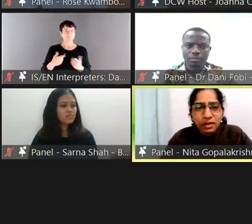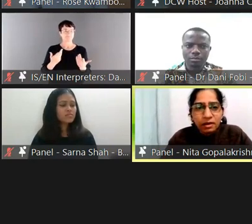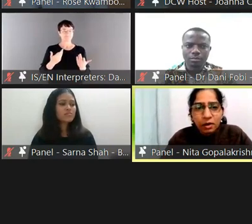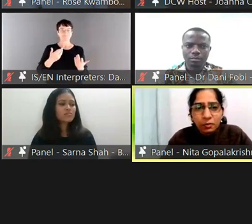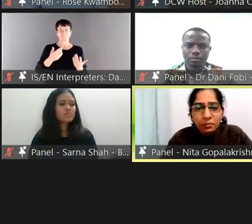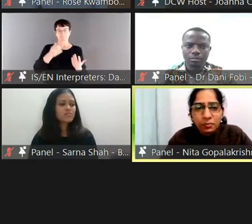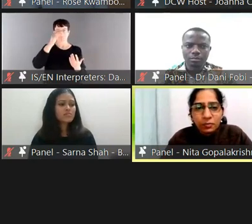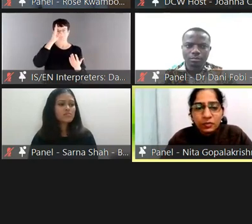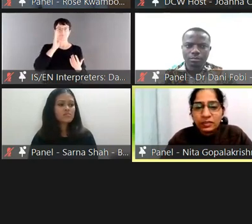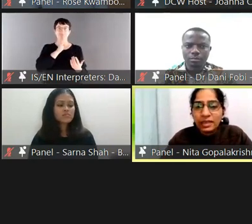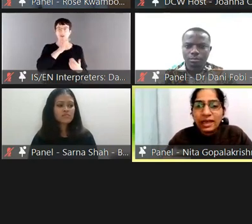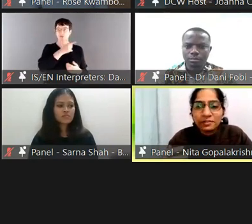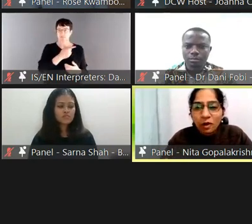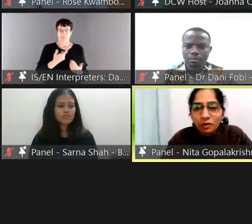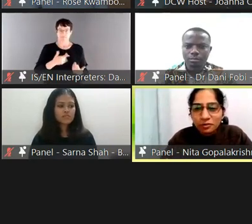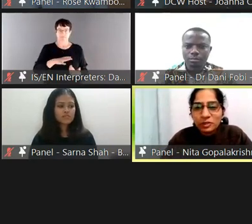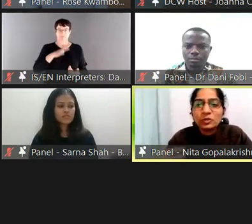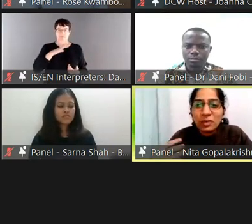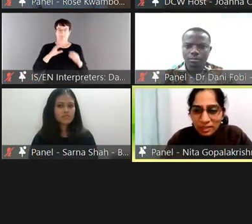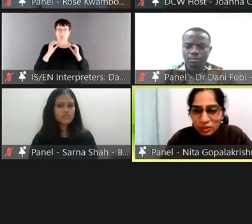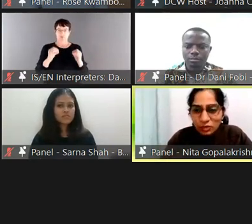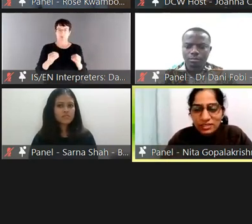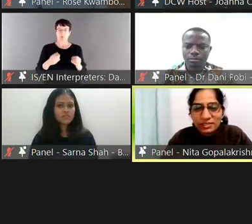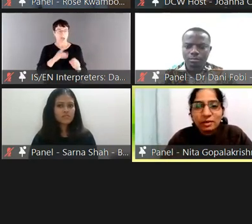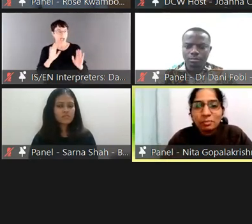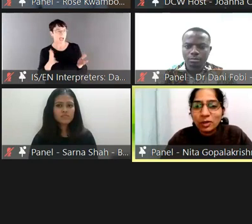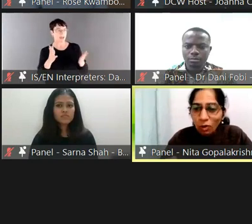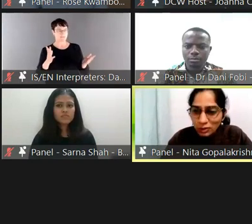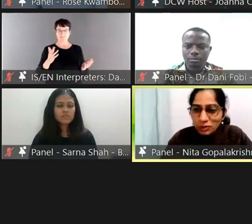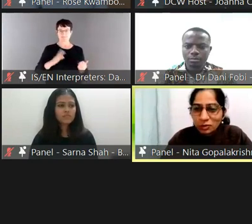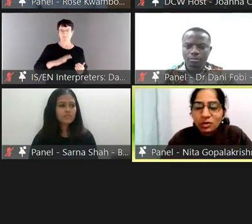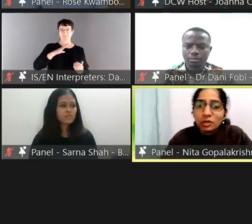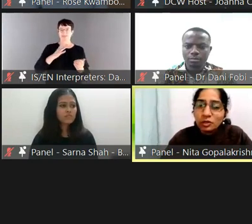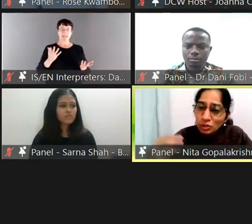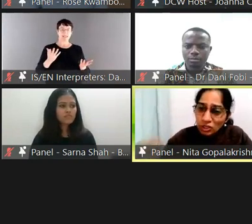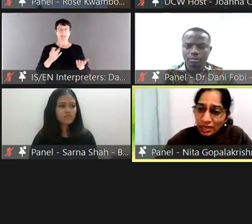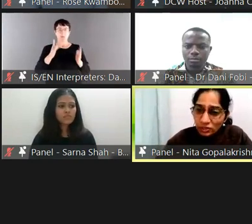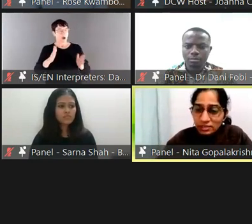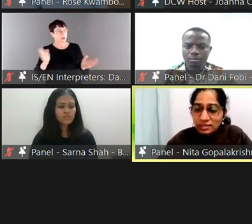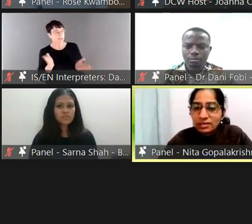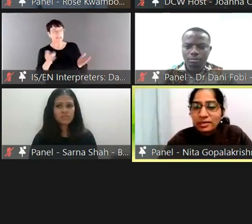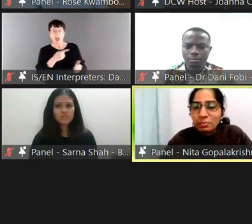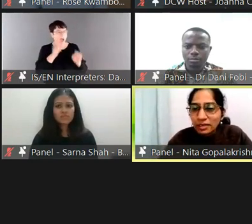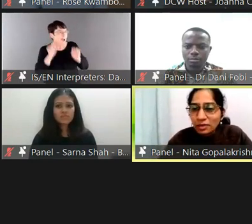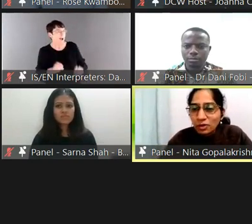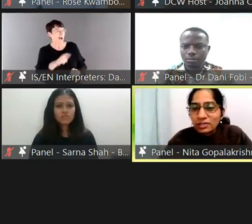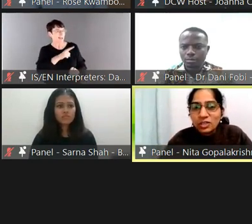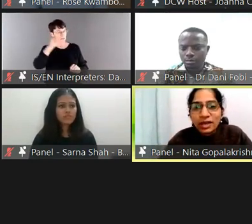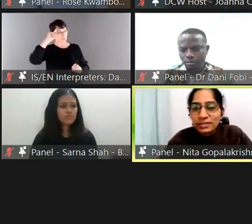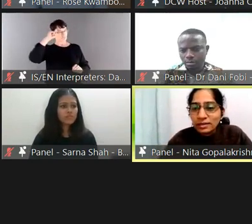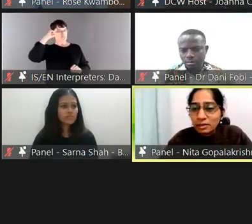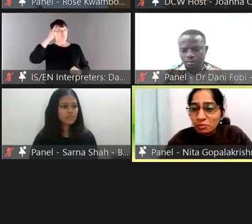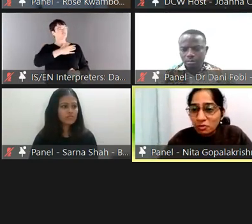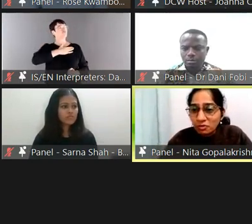wherein they have the confidence to make a choice, but also to change it depending on